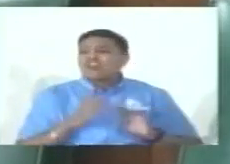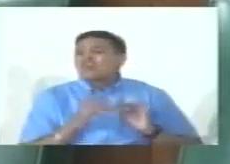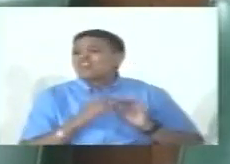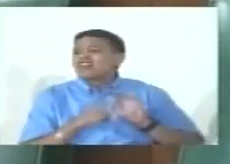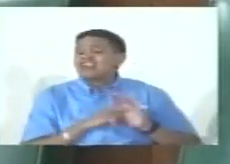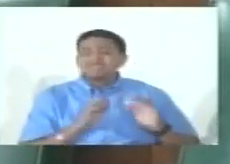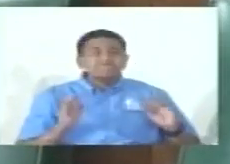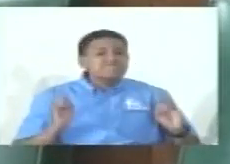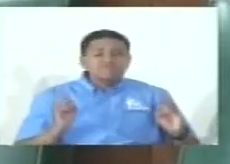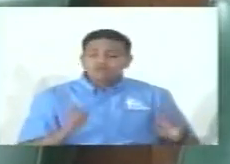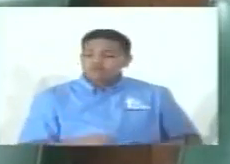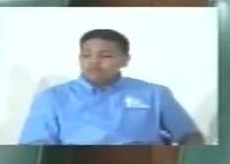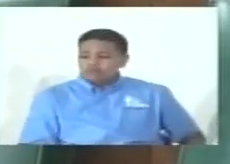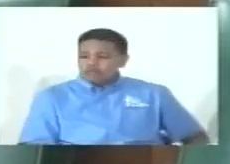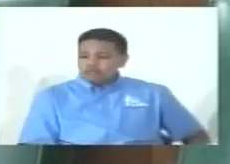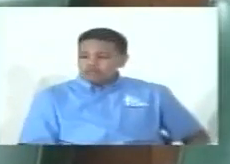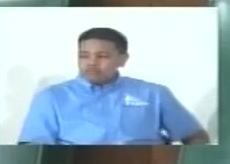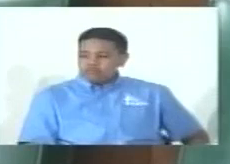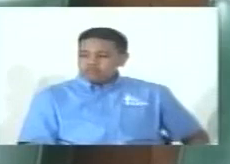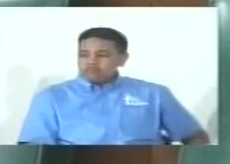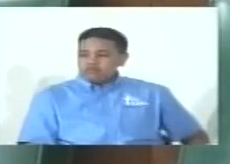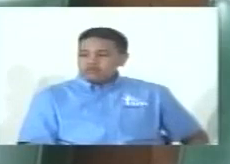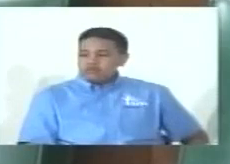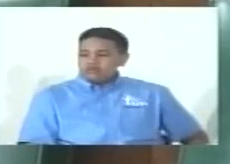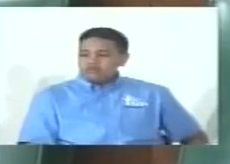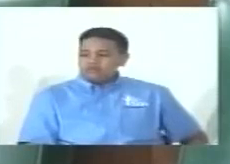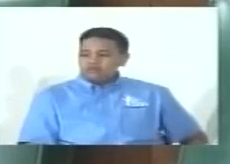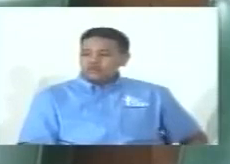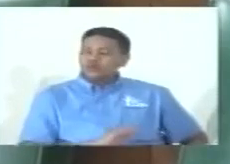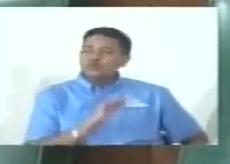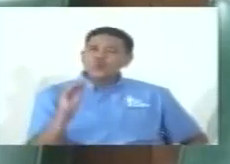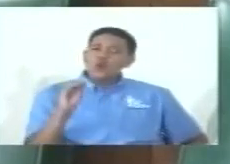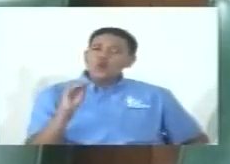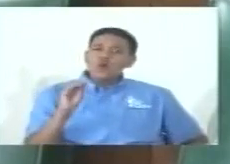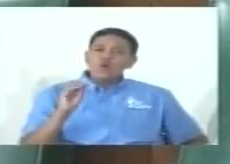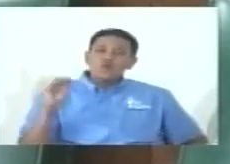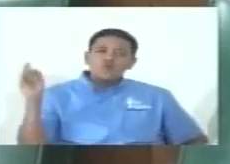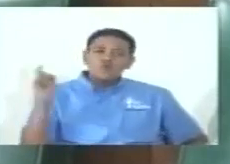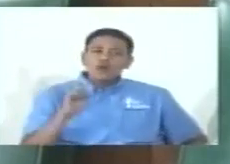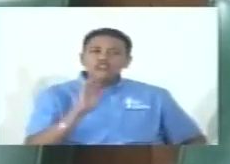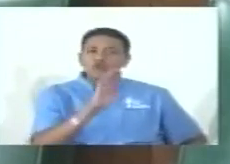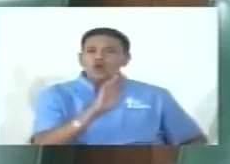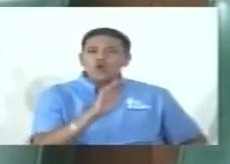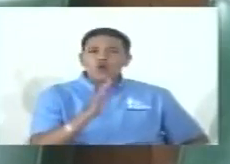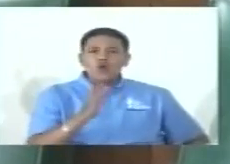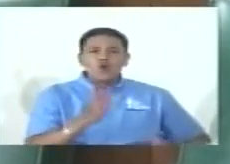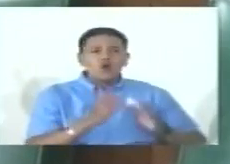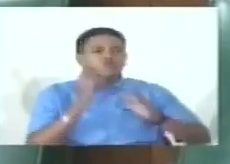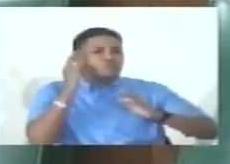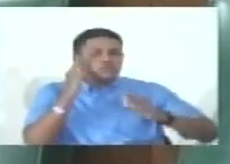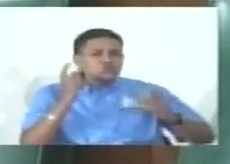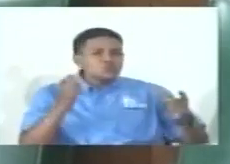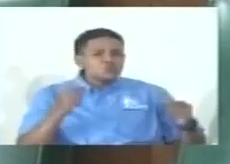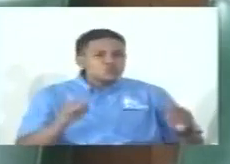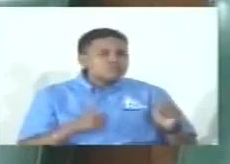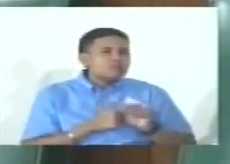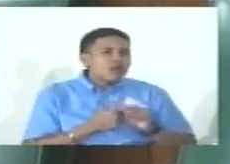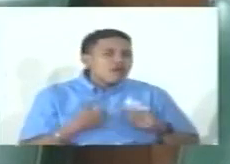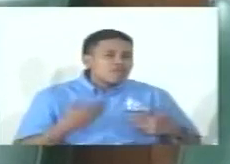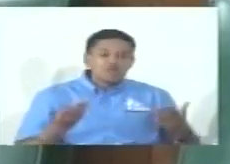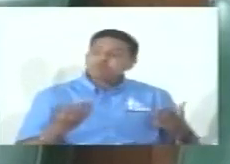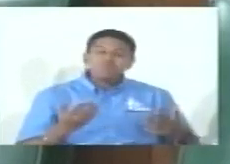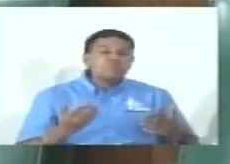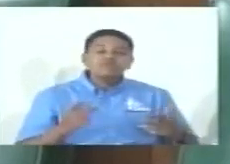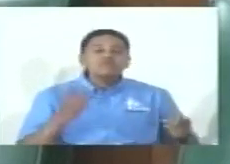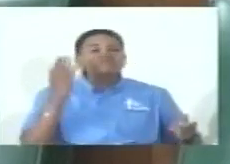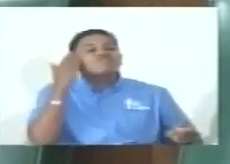There was no questions as to her motives. And that is something that I